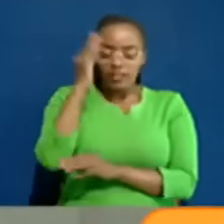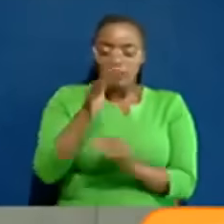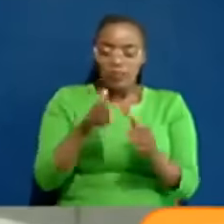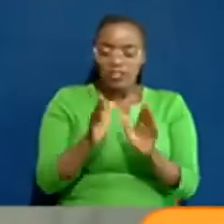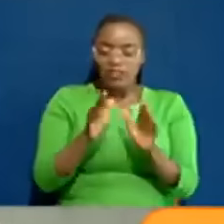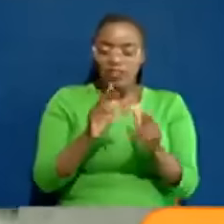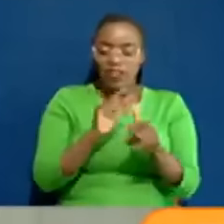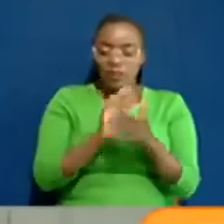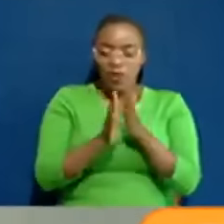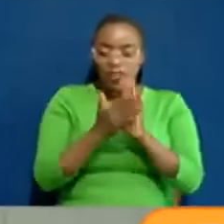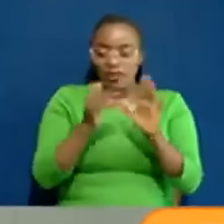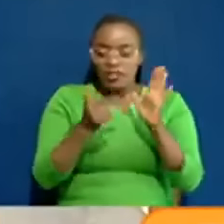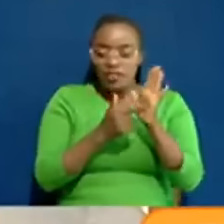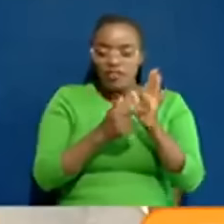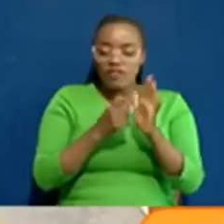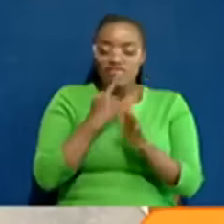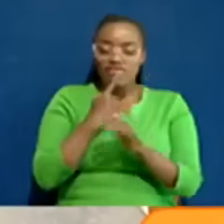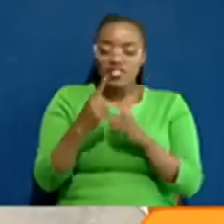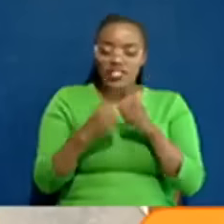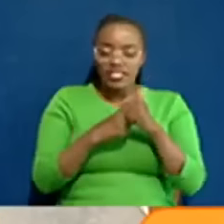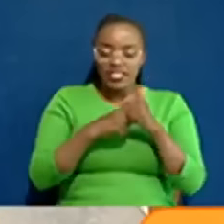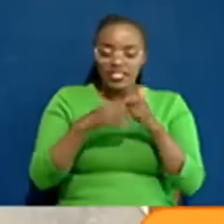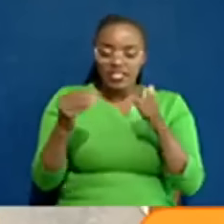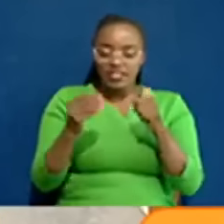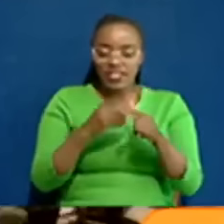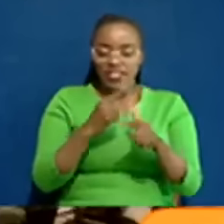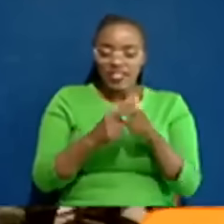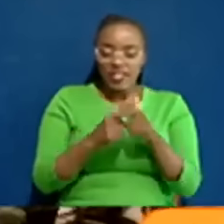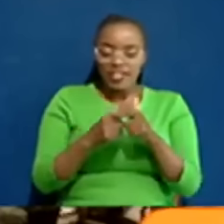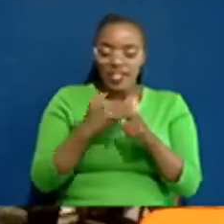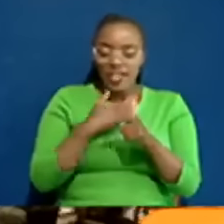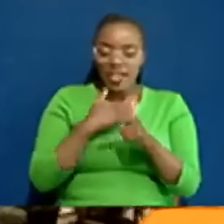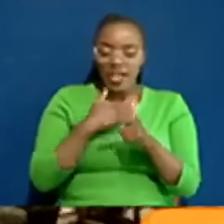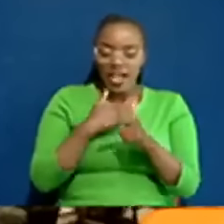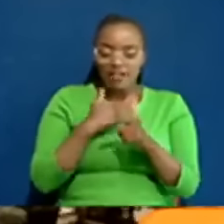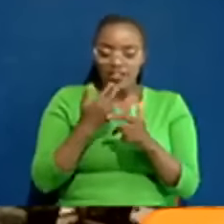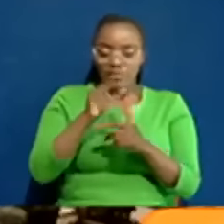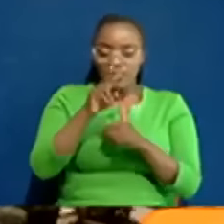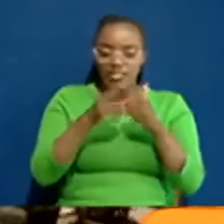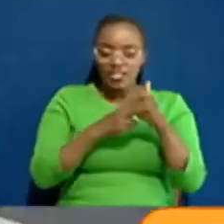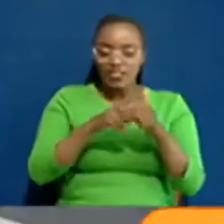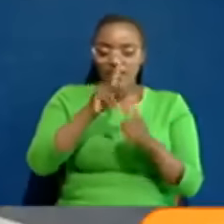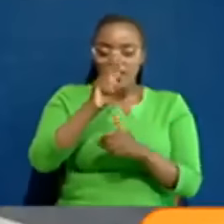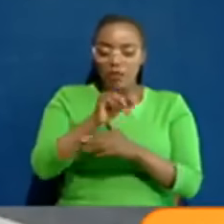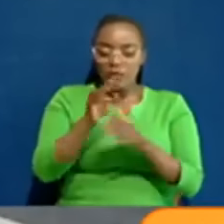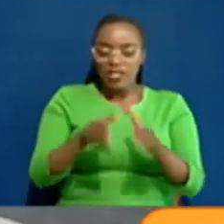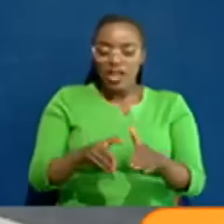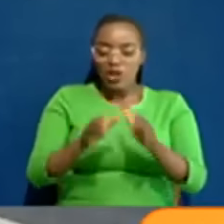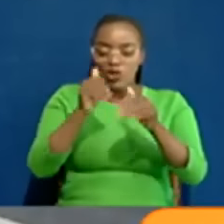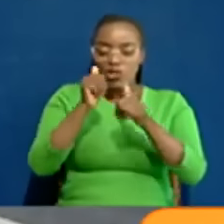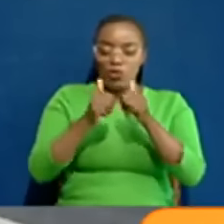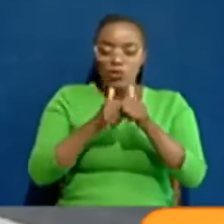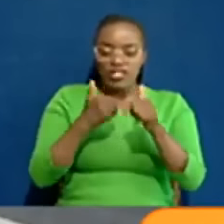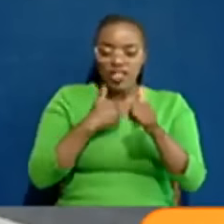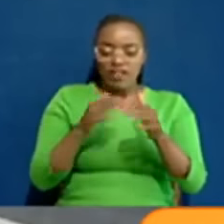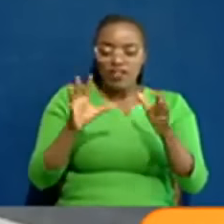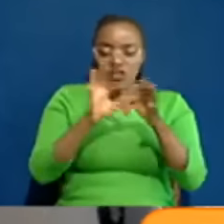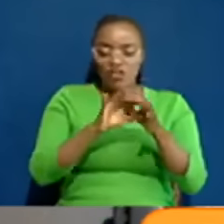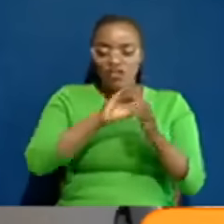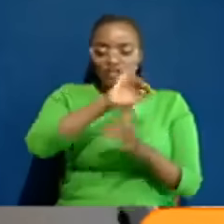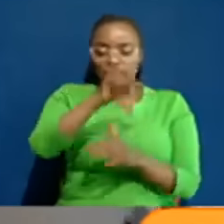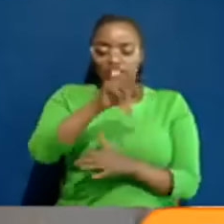users pay between 160 and 500 shillings to use the 27-kilometer road that connects Jomo